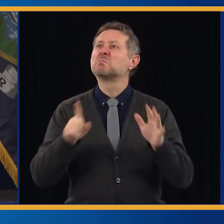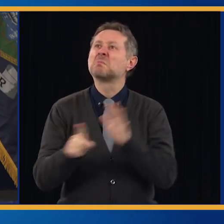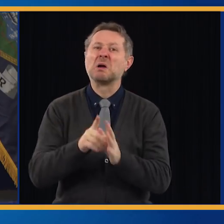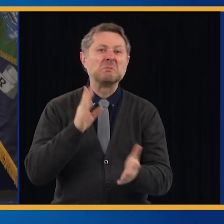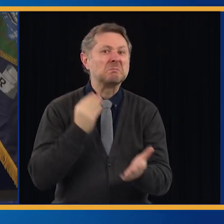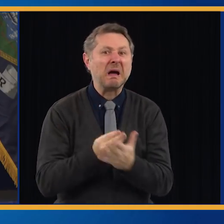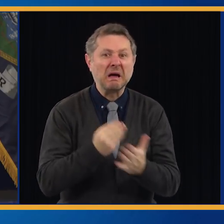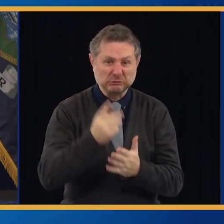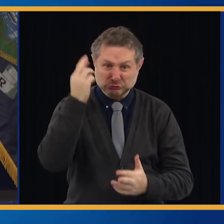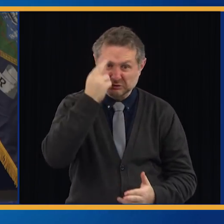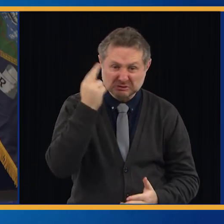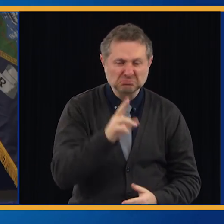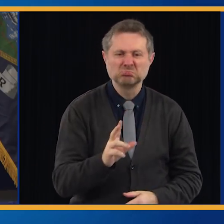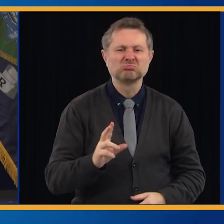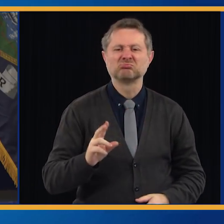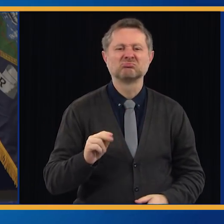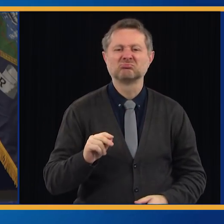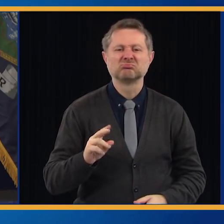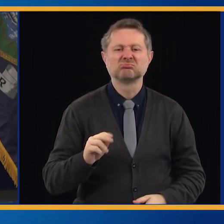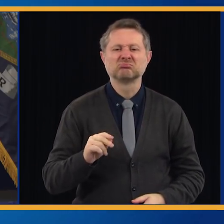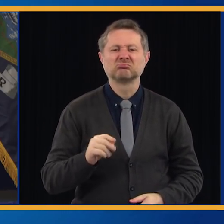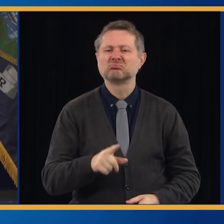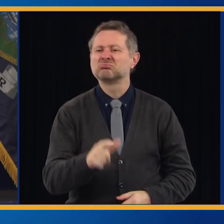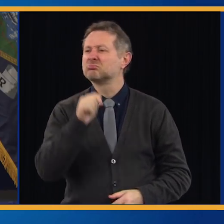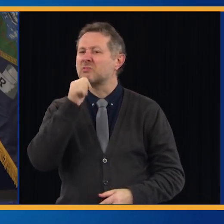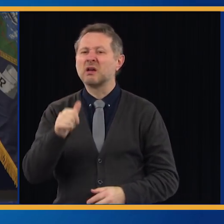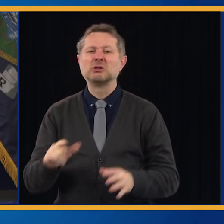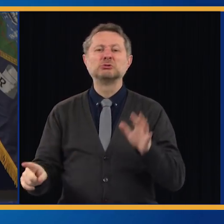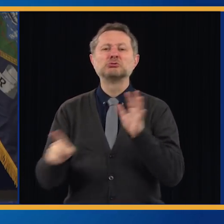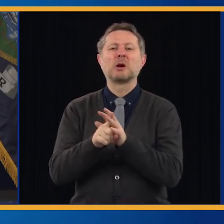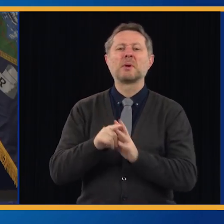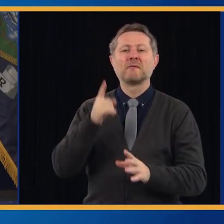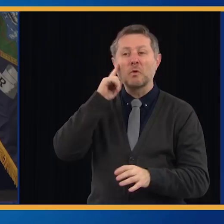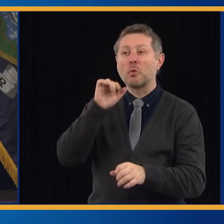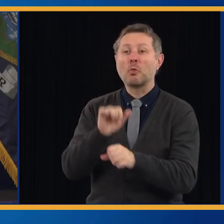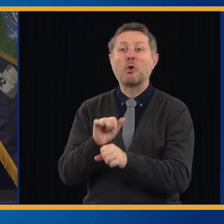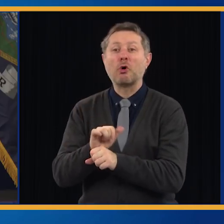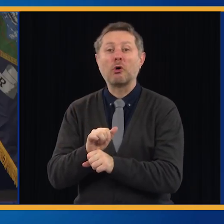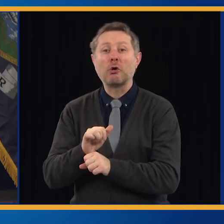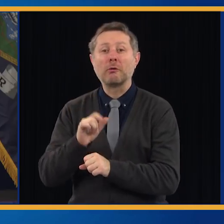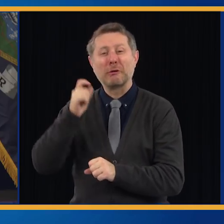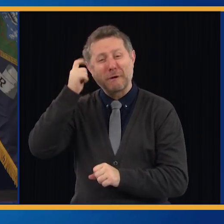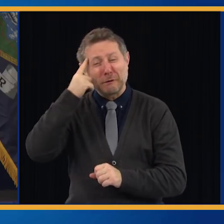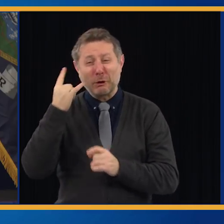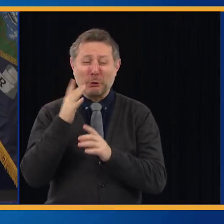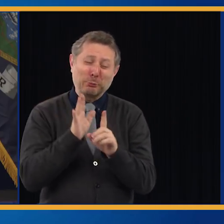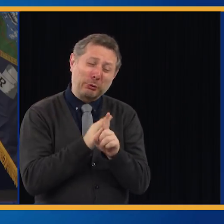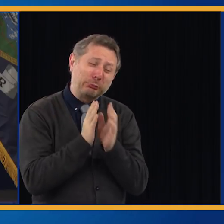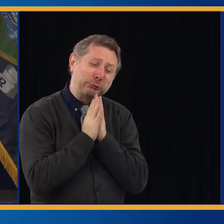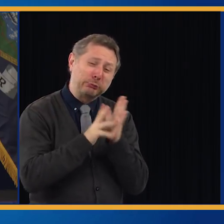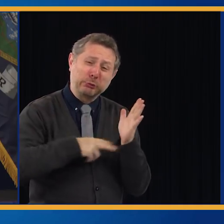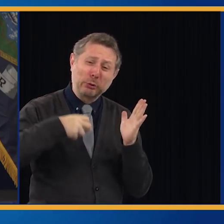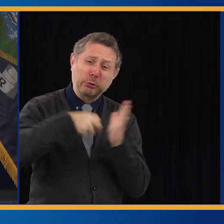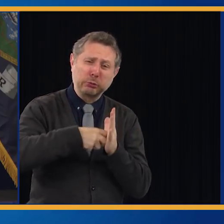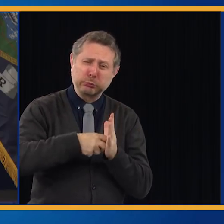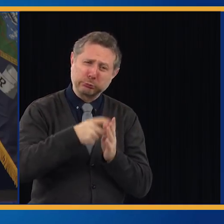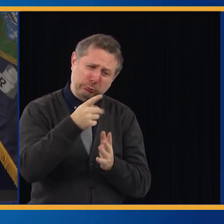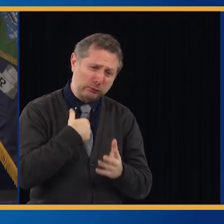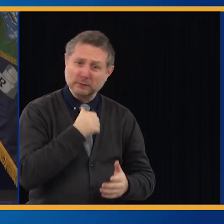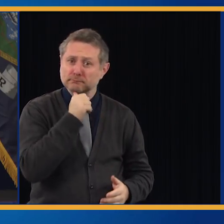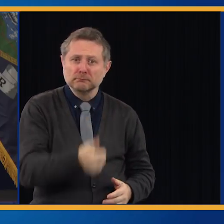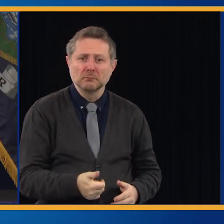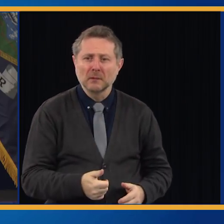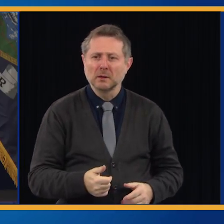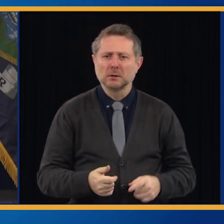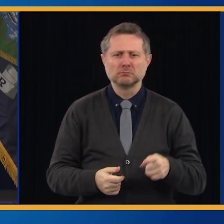up because government asked them to show up. They didn't show up because their employer